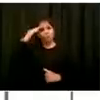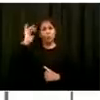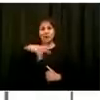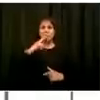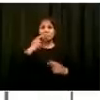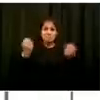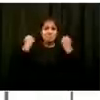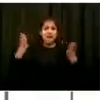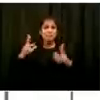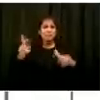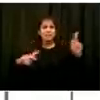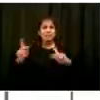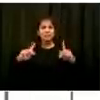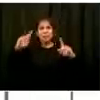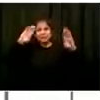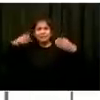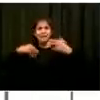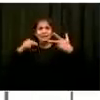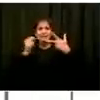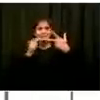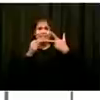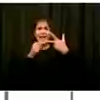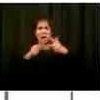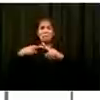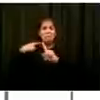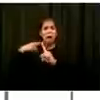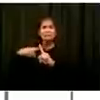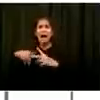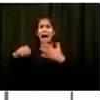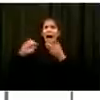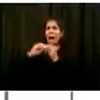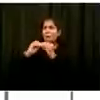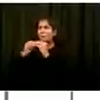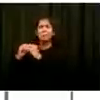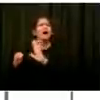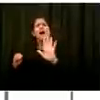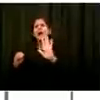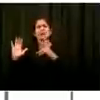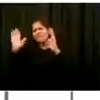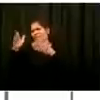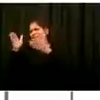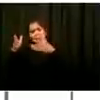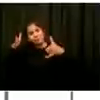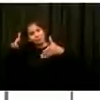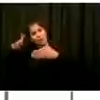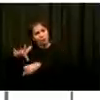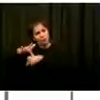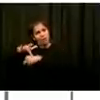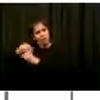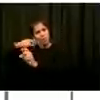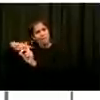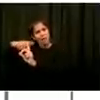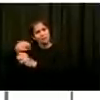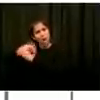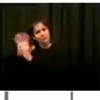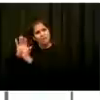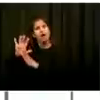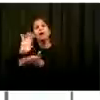positivity as, one of the key indicators and thresholds. But really, I think of it as one